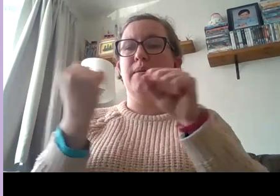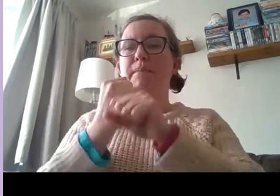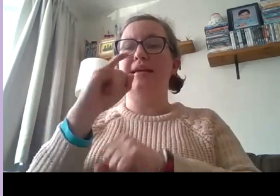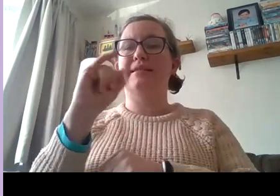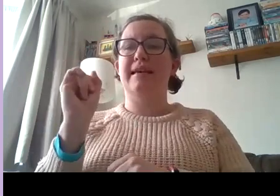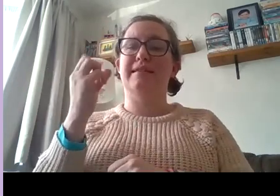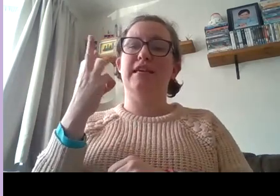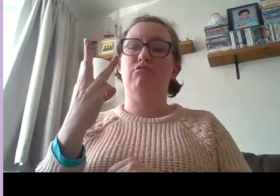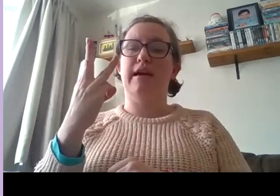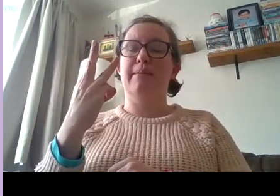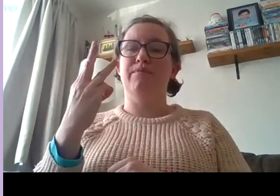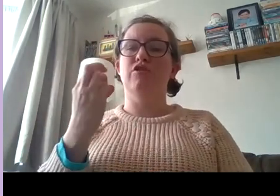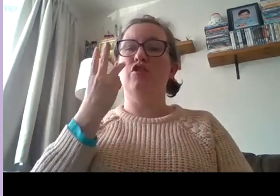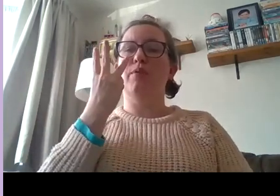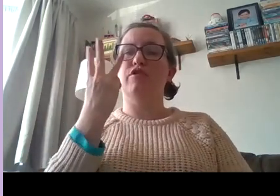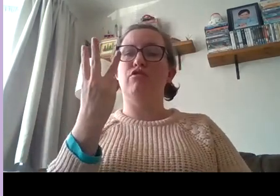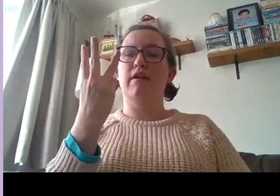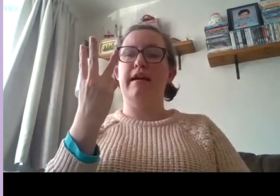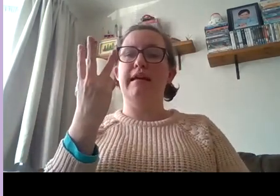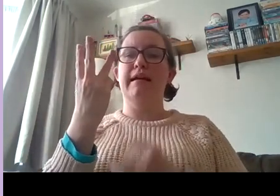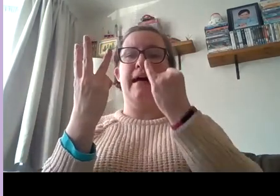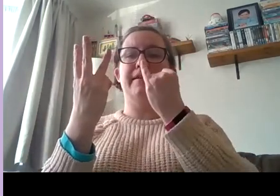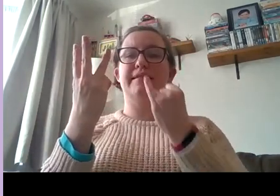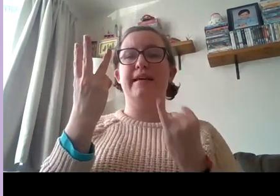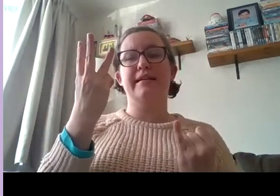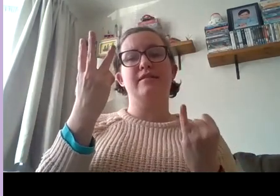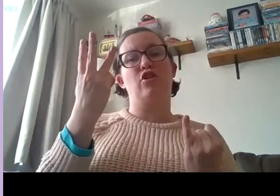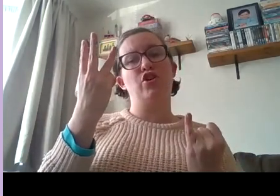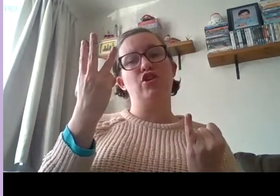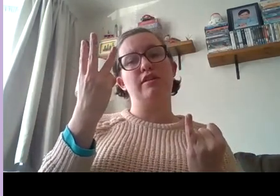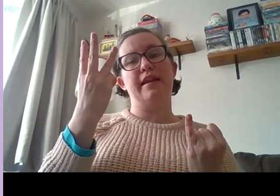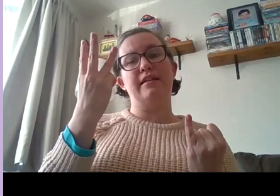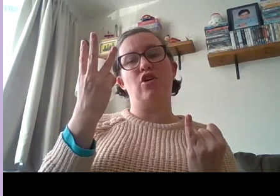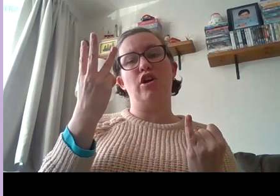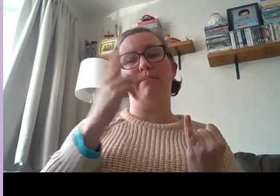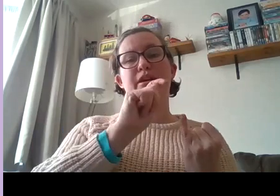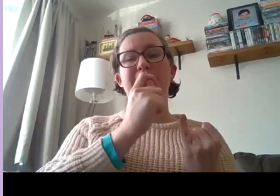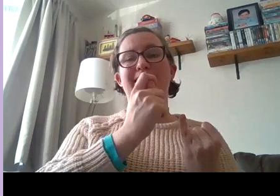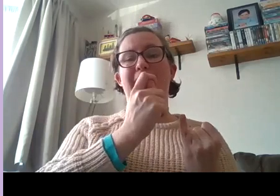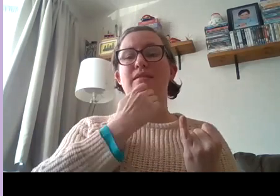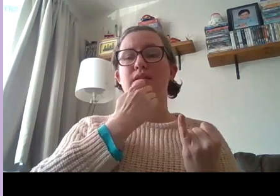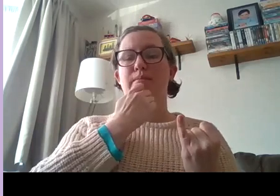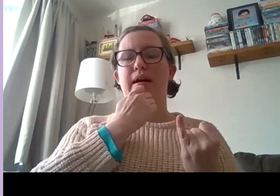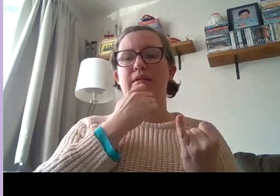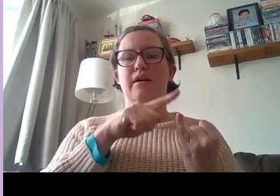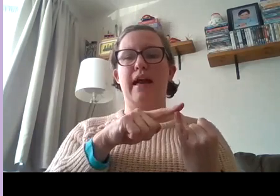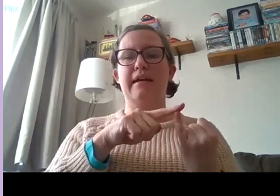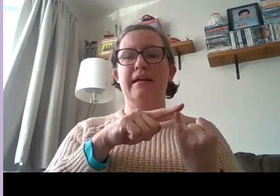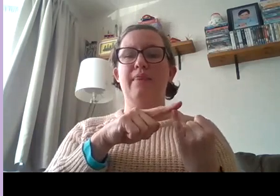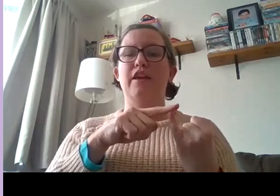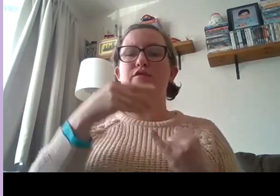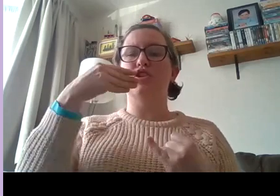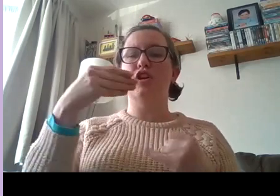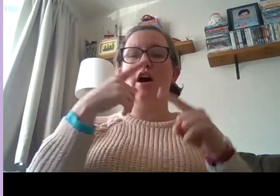7 makes 63. So you put the 3 and the 6 has gone under the next column because it's a tens number.